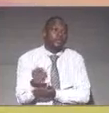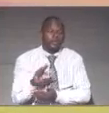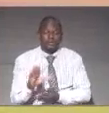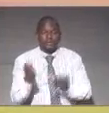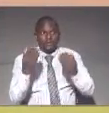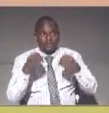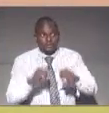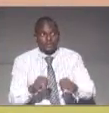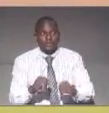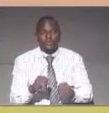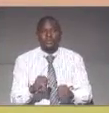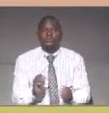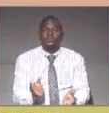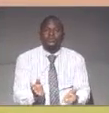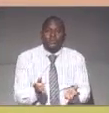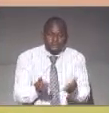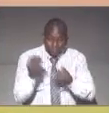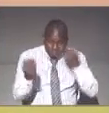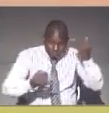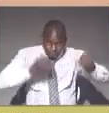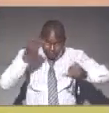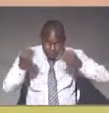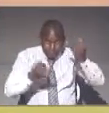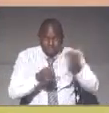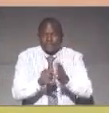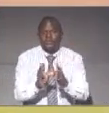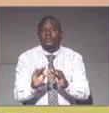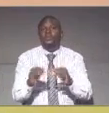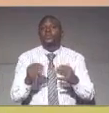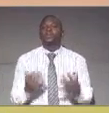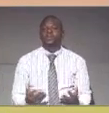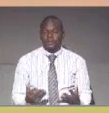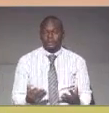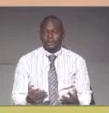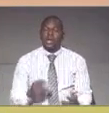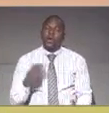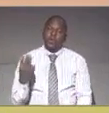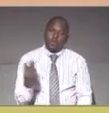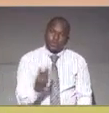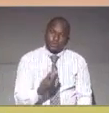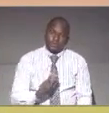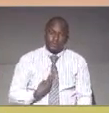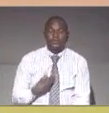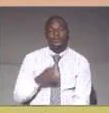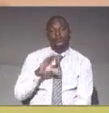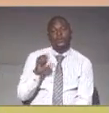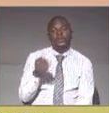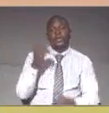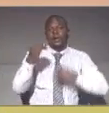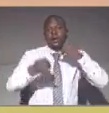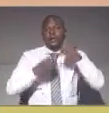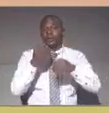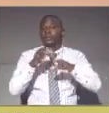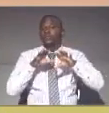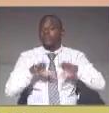to innovate solutions that win regional and international